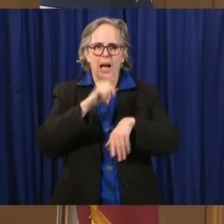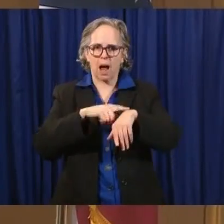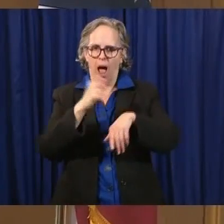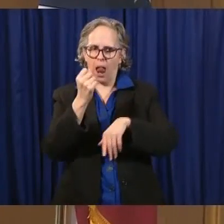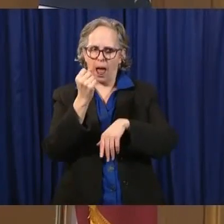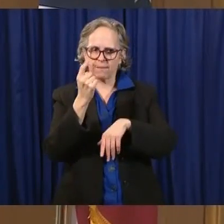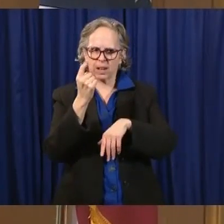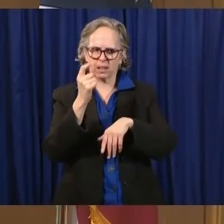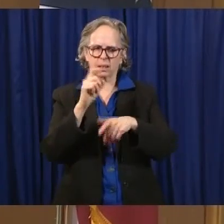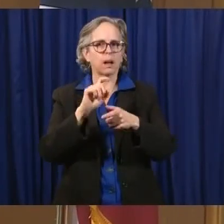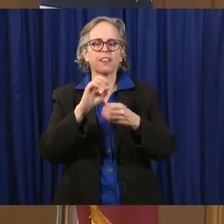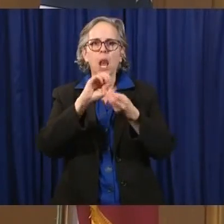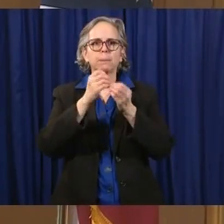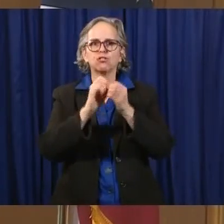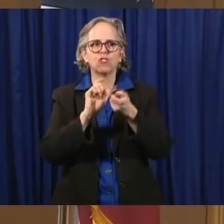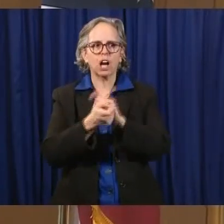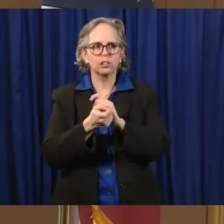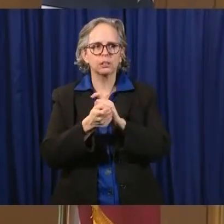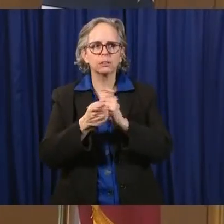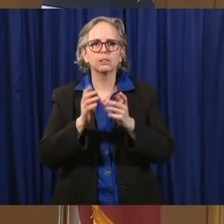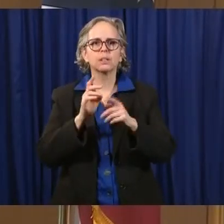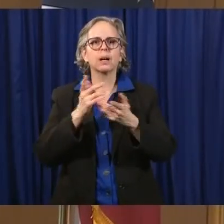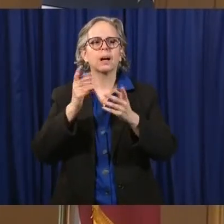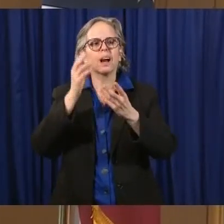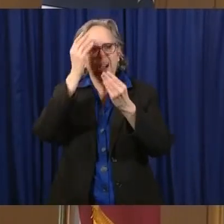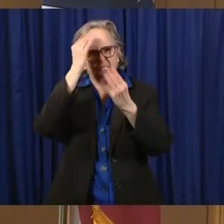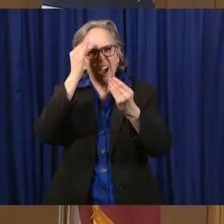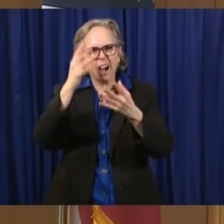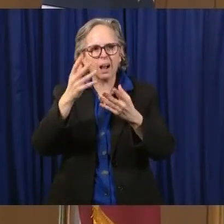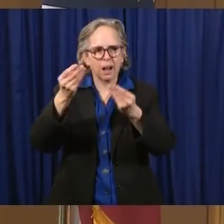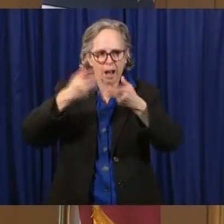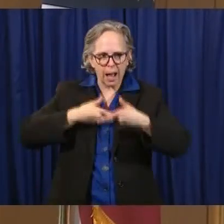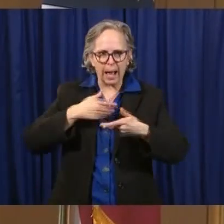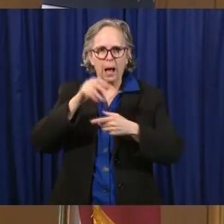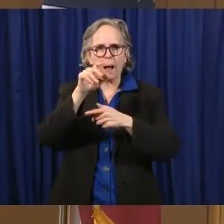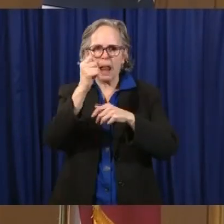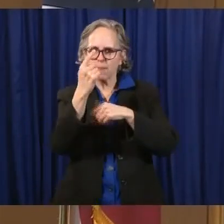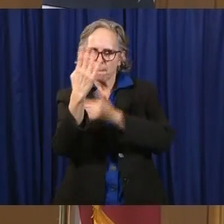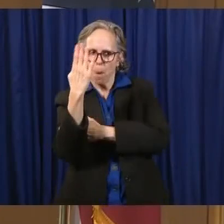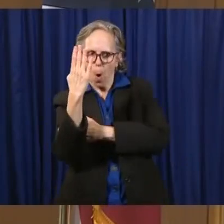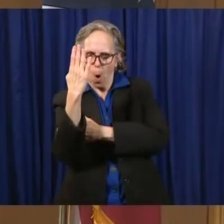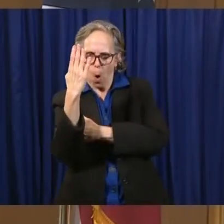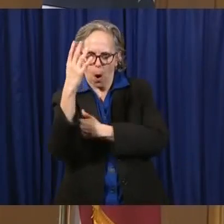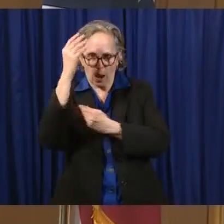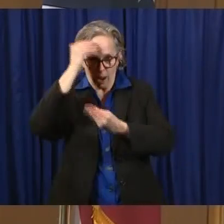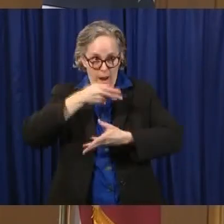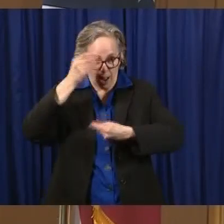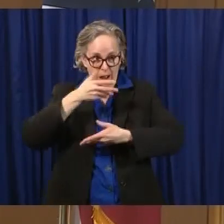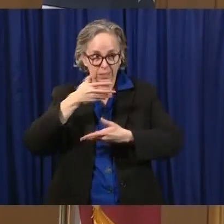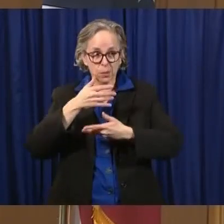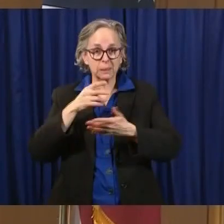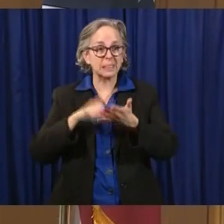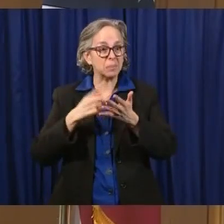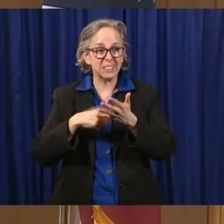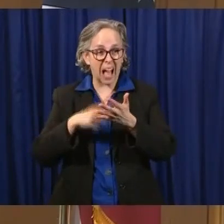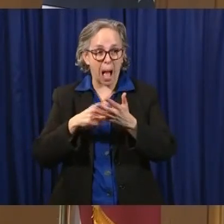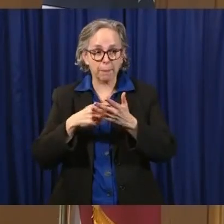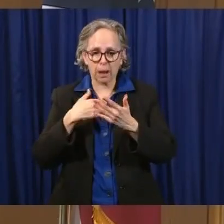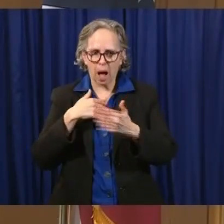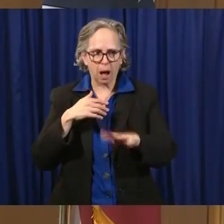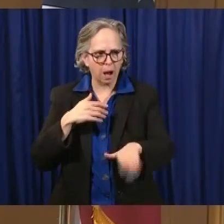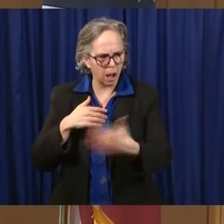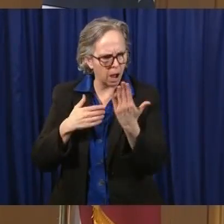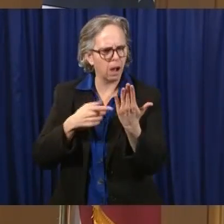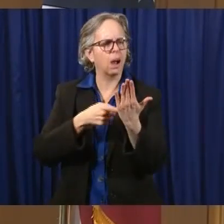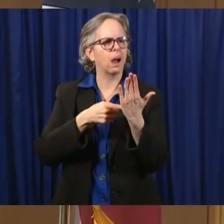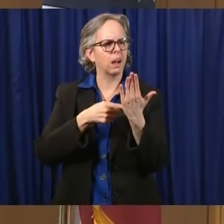reporting time? Yeah. 11 a.m. So sometimes I've come in here actually and been looking at yesterday's number. I'm not saying that's what happened this time. I'll